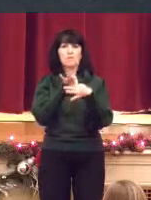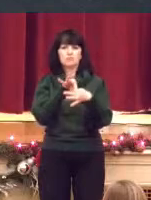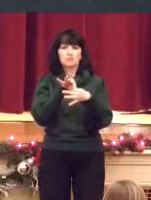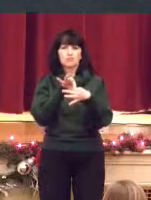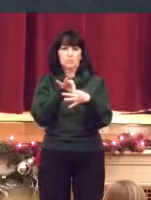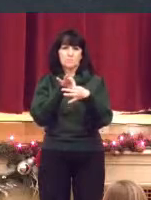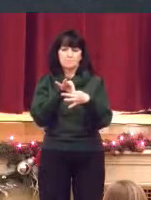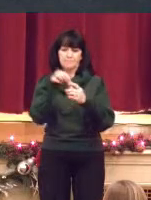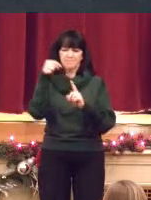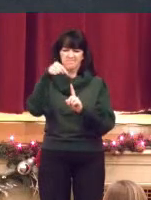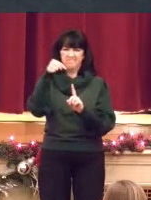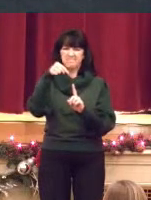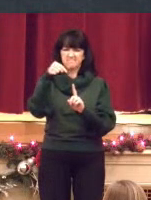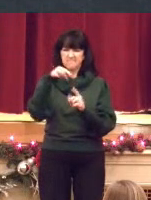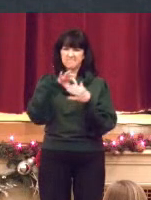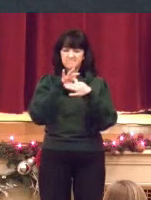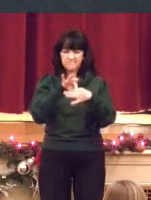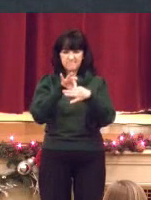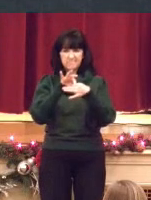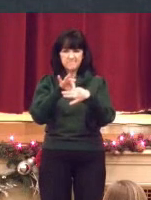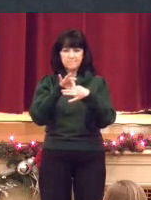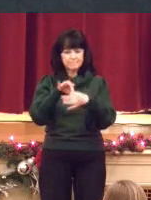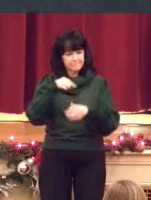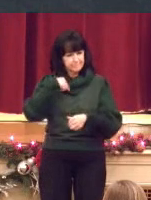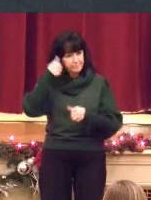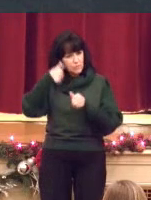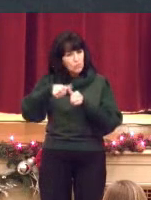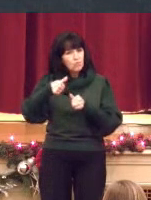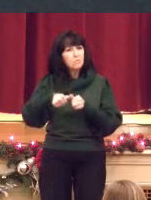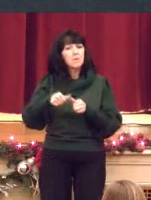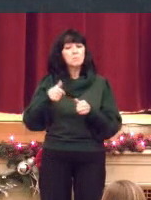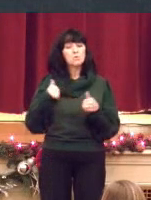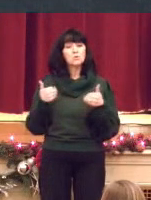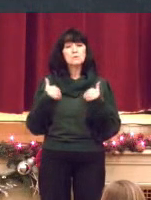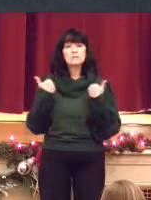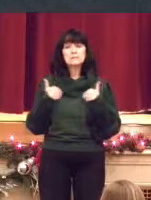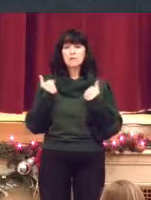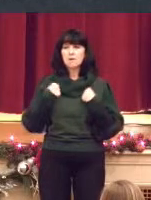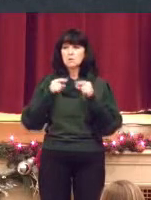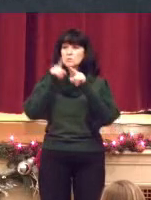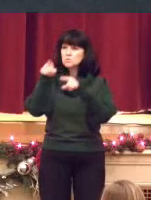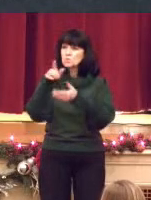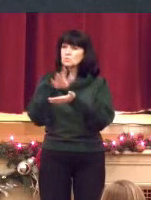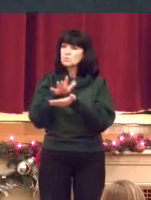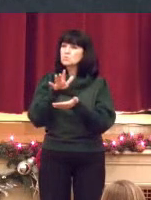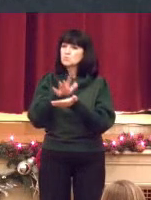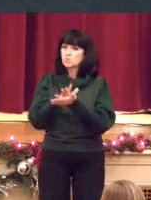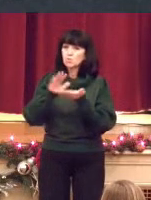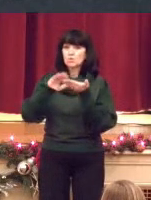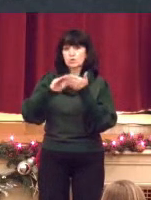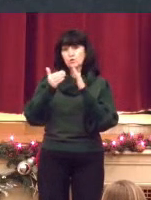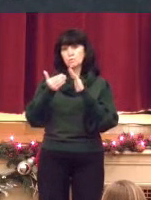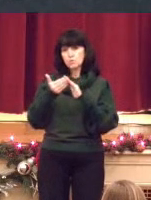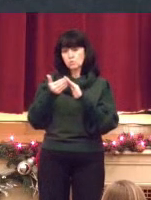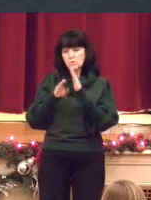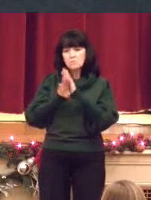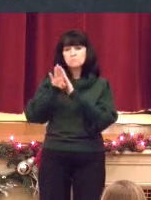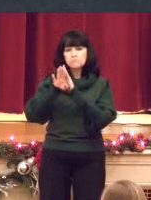school, and how communities build relationships. And not only relationships